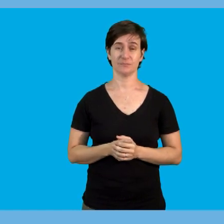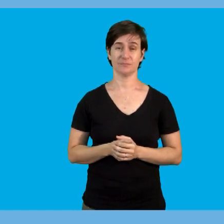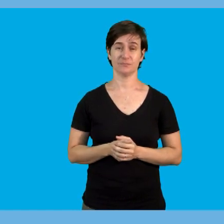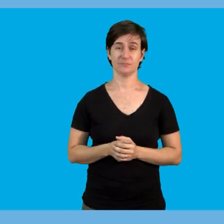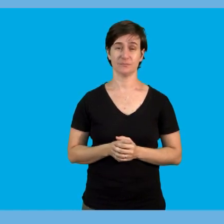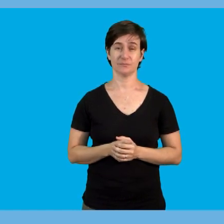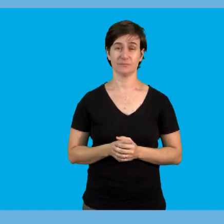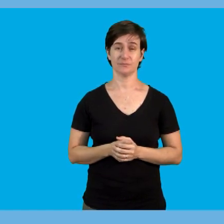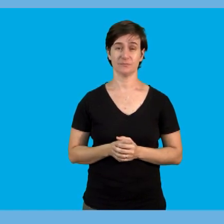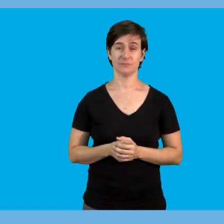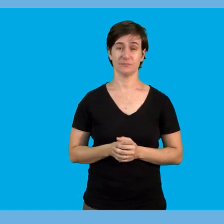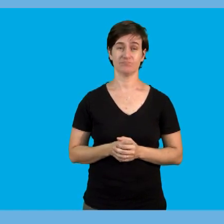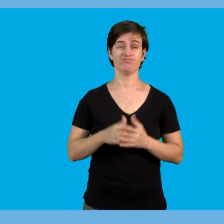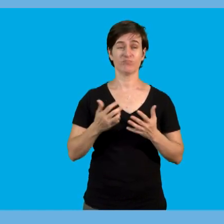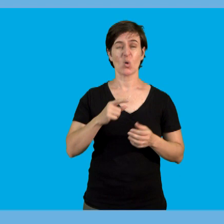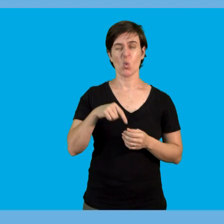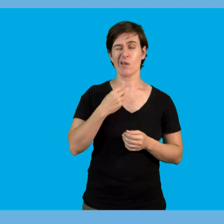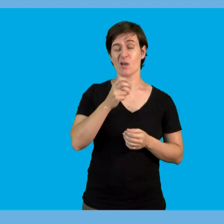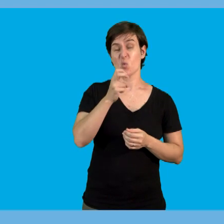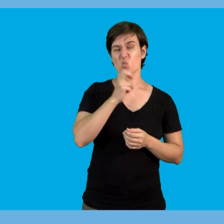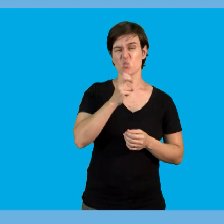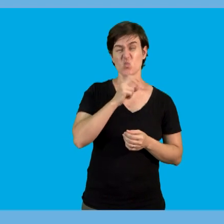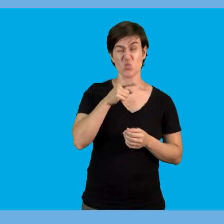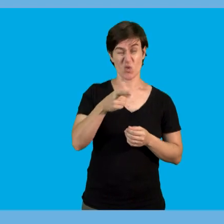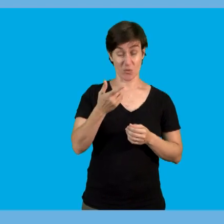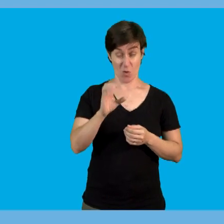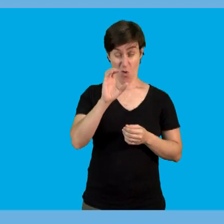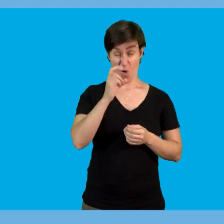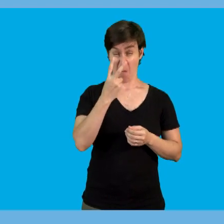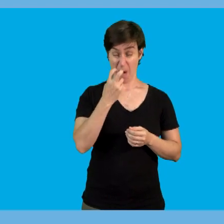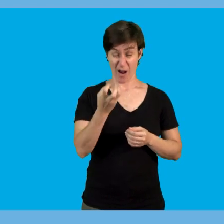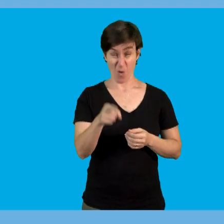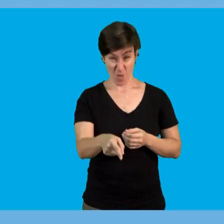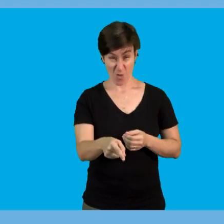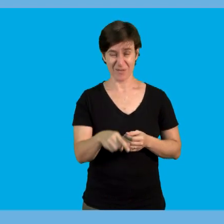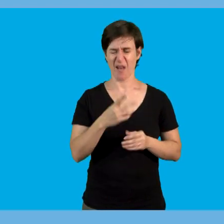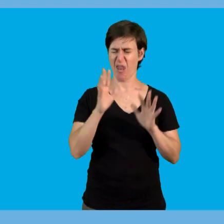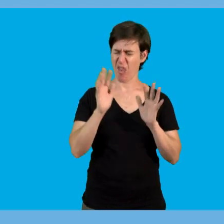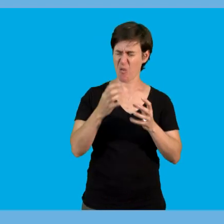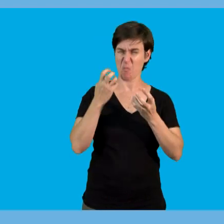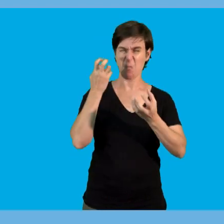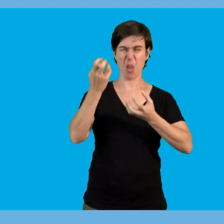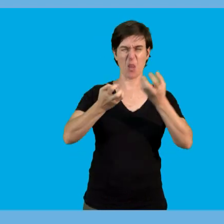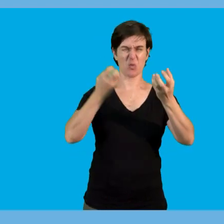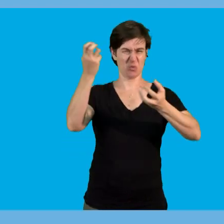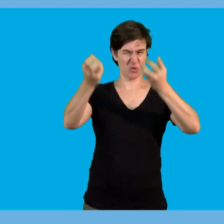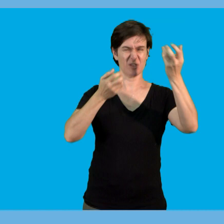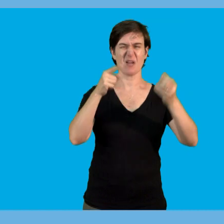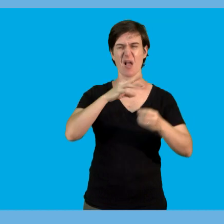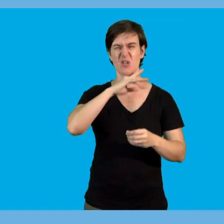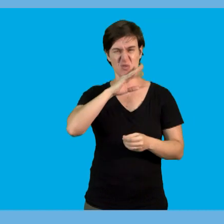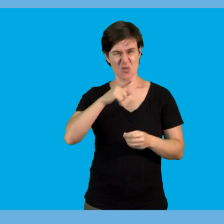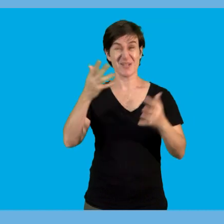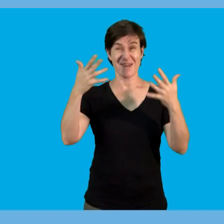Furthermore, we have said that when we are using coal, there is a lot of pollution that is going to be caused. As we have said, the